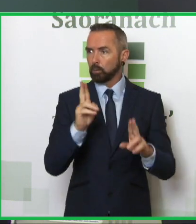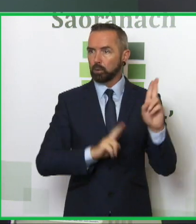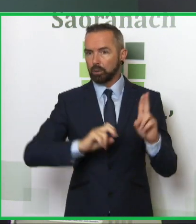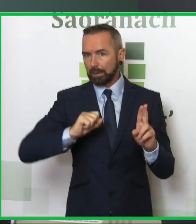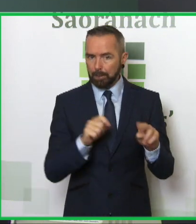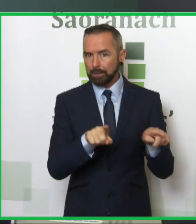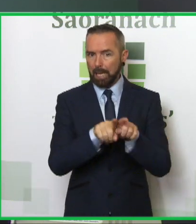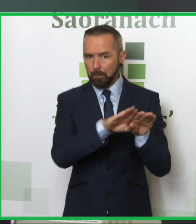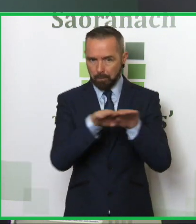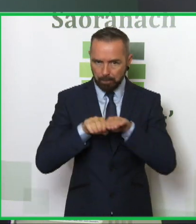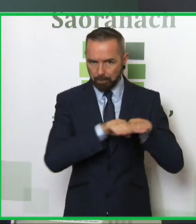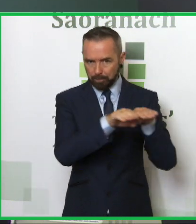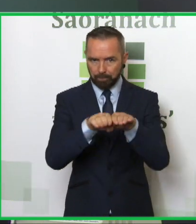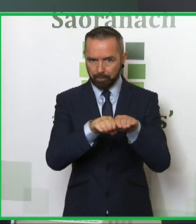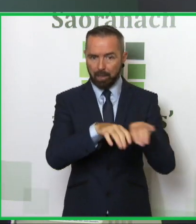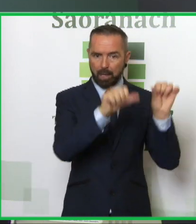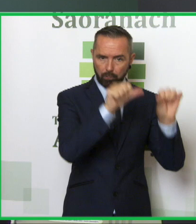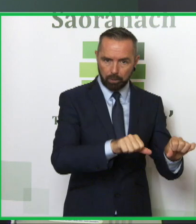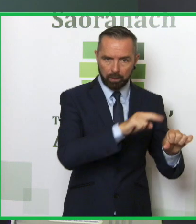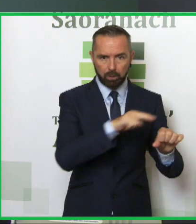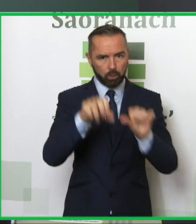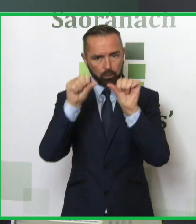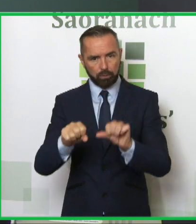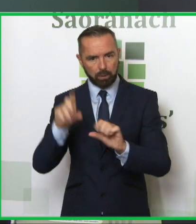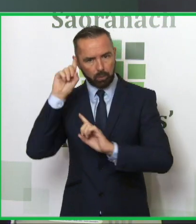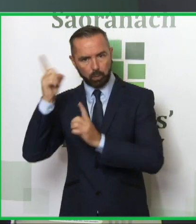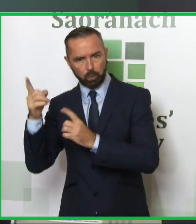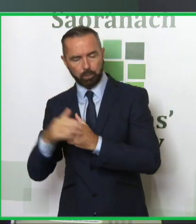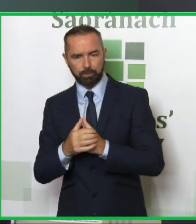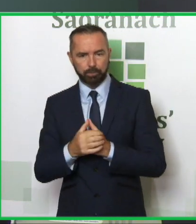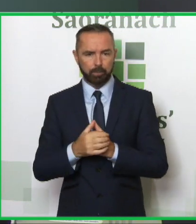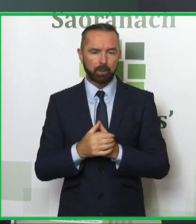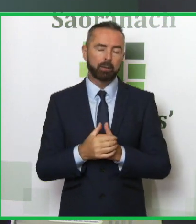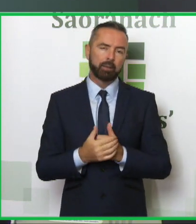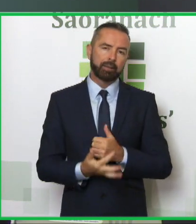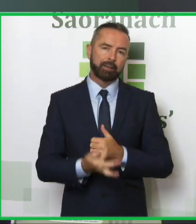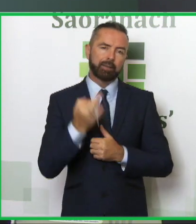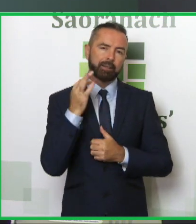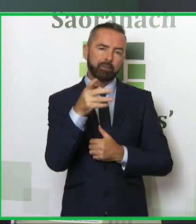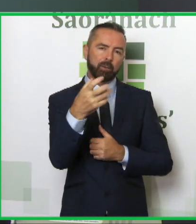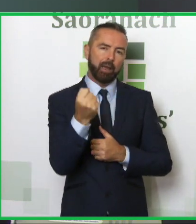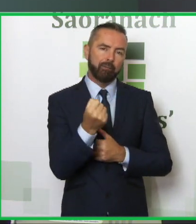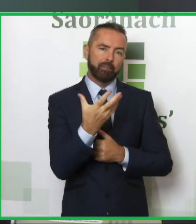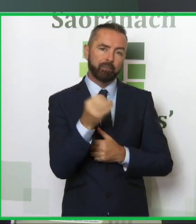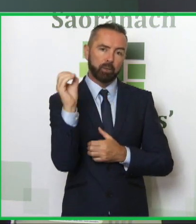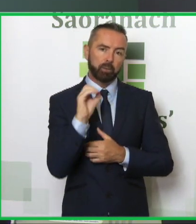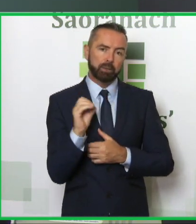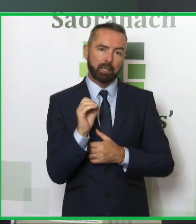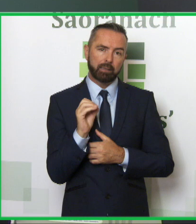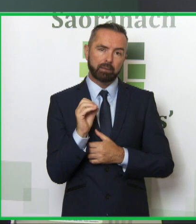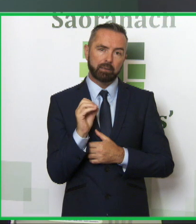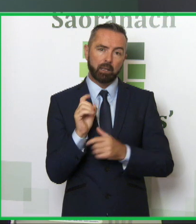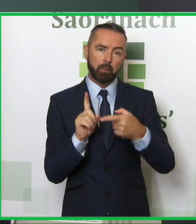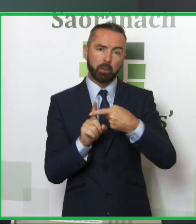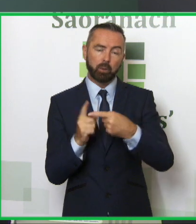the status quo, agree, disagree, or don't know. What this is if you get a 50% plus one